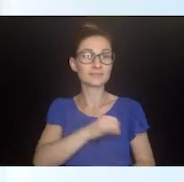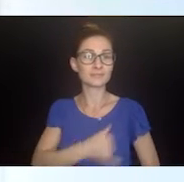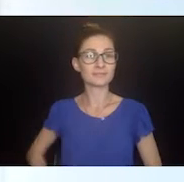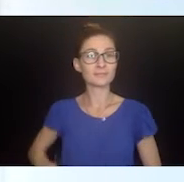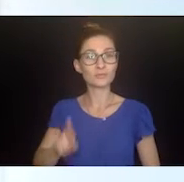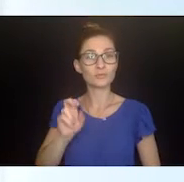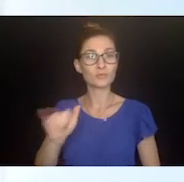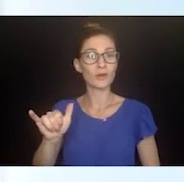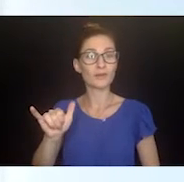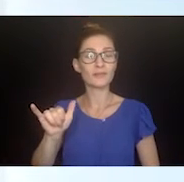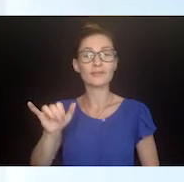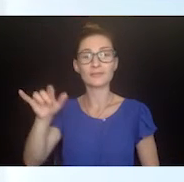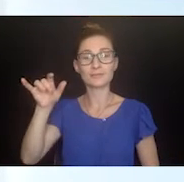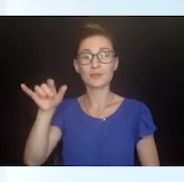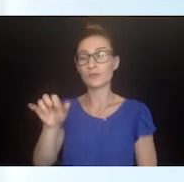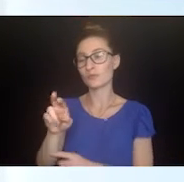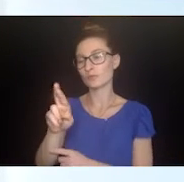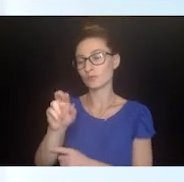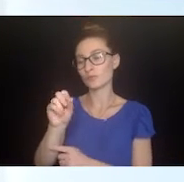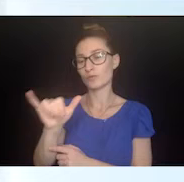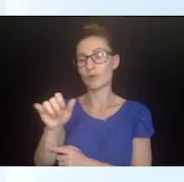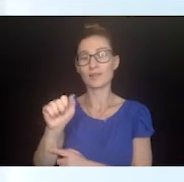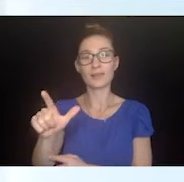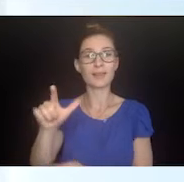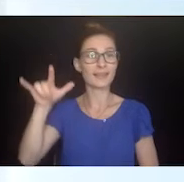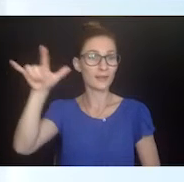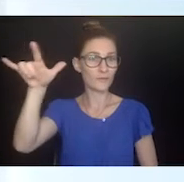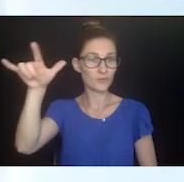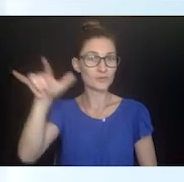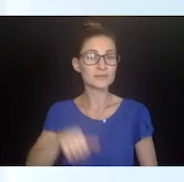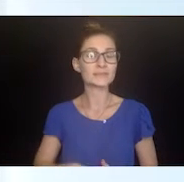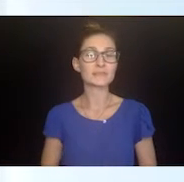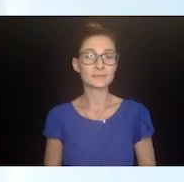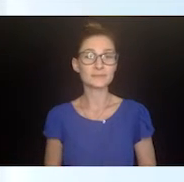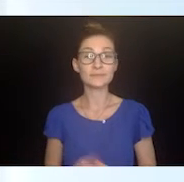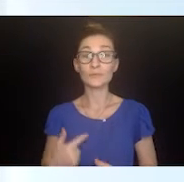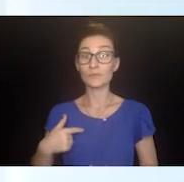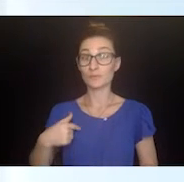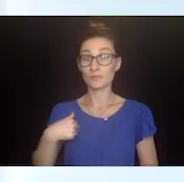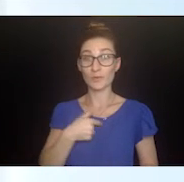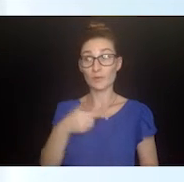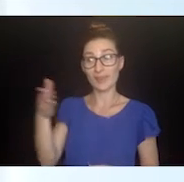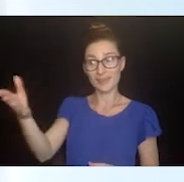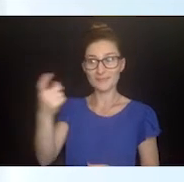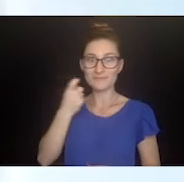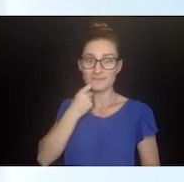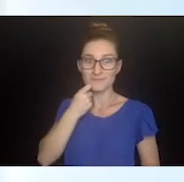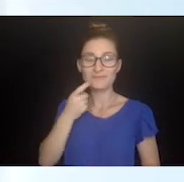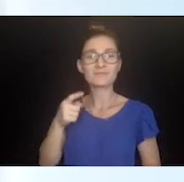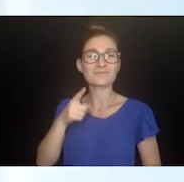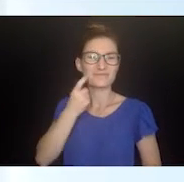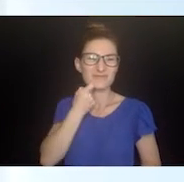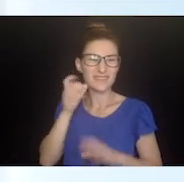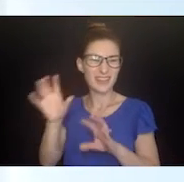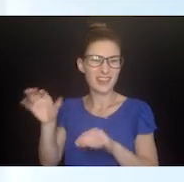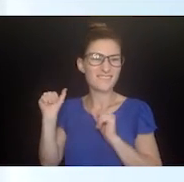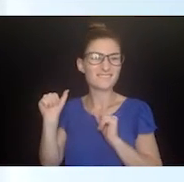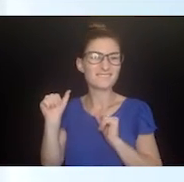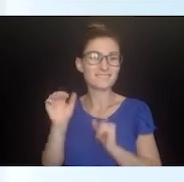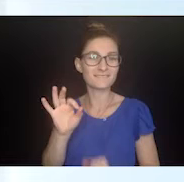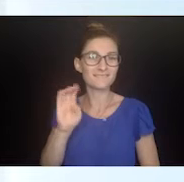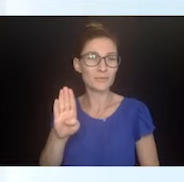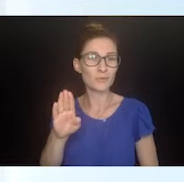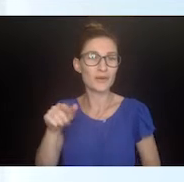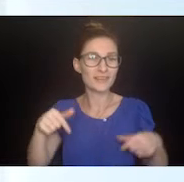Force. And we were there for 4 years. We just left recently in February of this year. And that's how